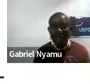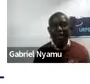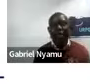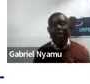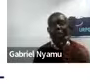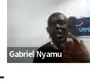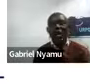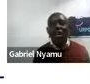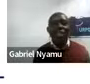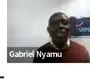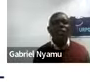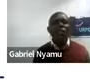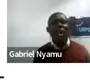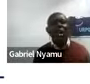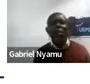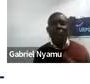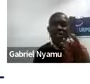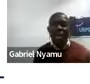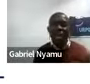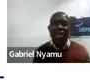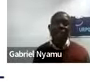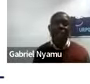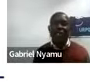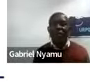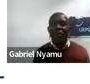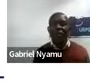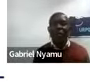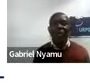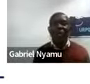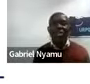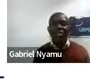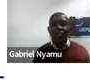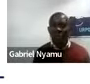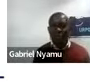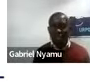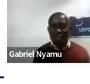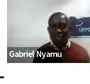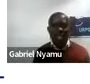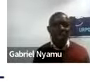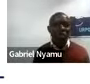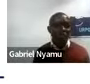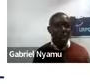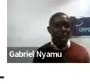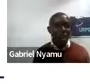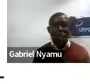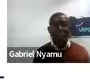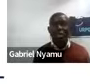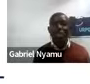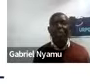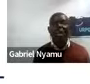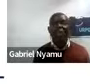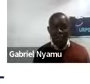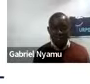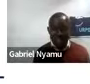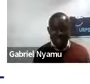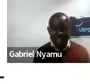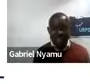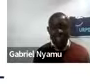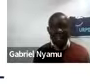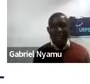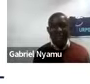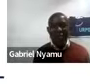market. So we are now starting to look, I think we need to hire another person we call Chief Purpose Officer. Initially, we used to hire people we call Chief Happiness